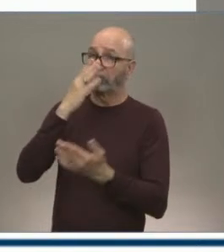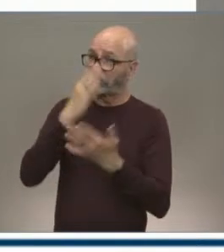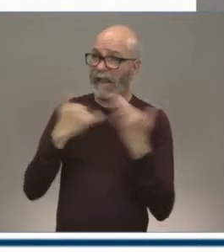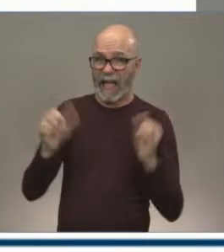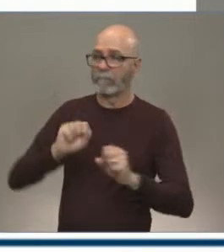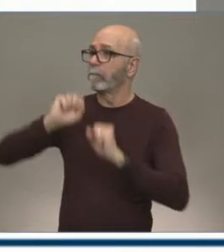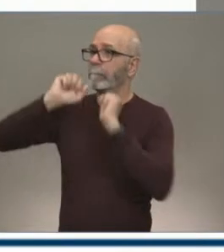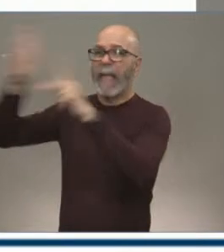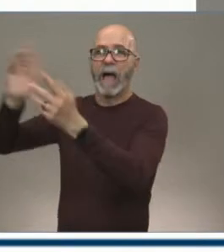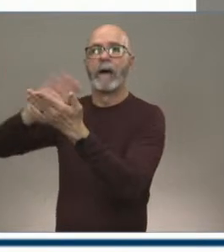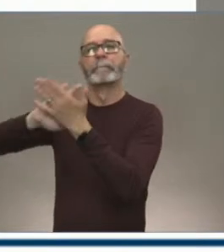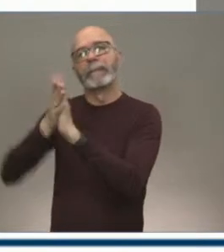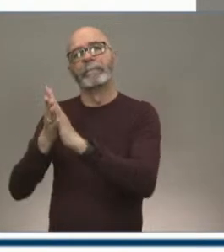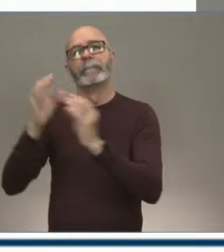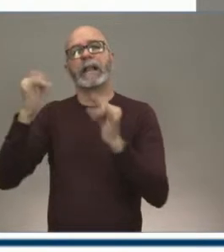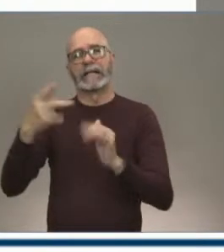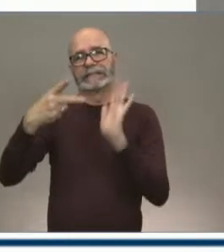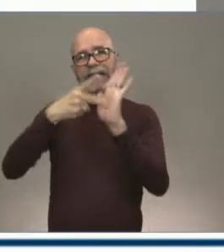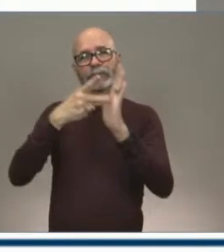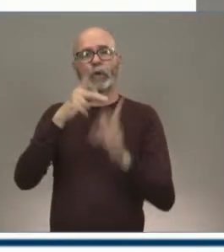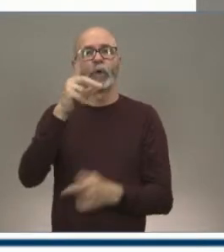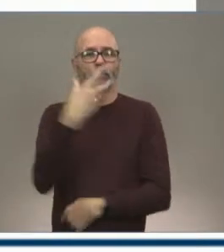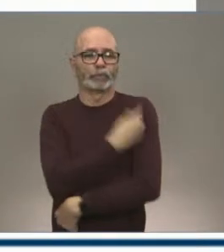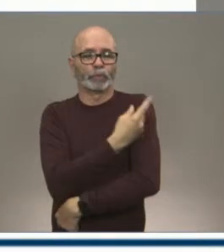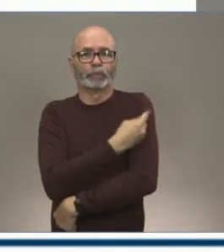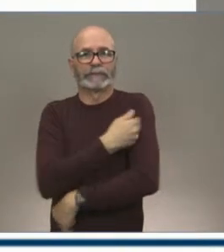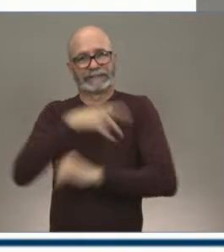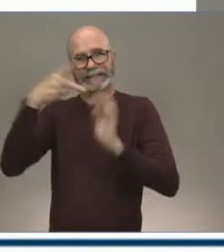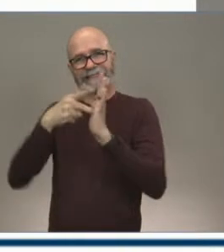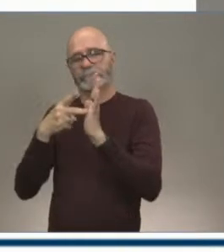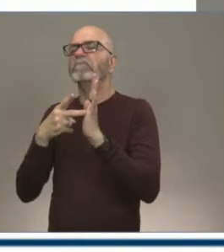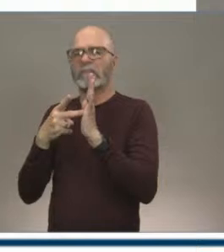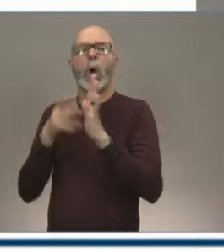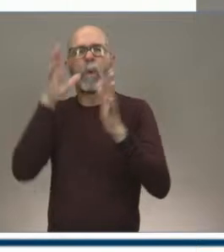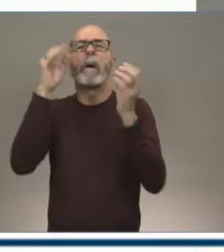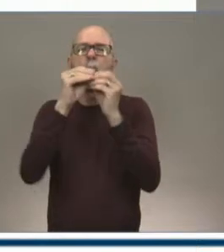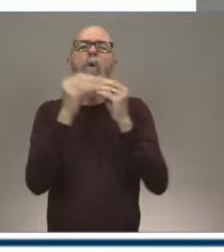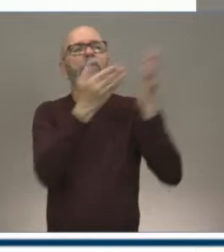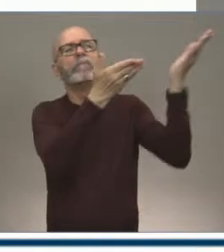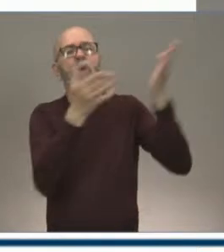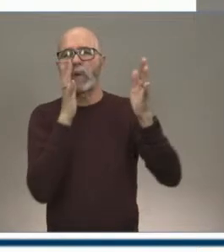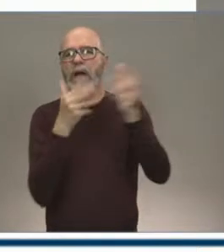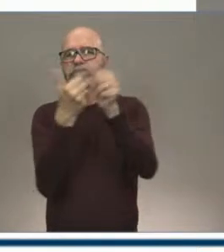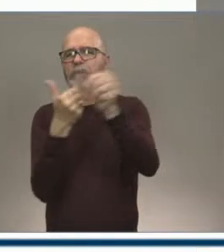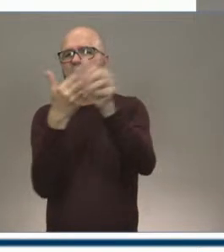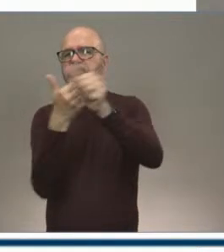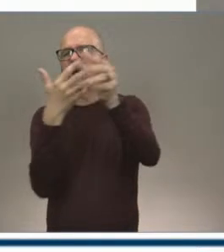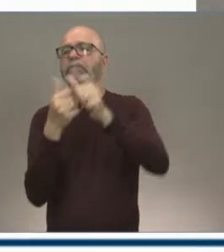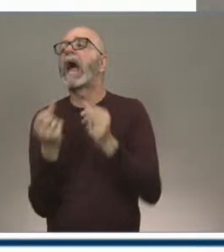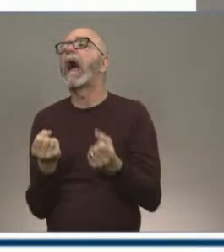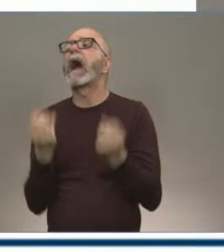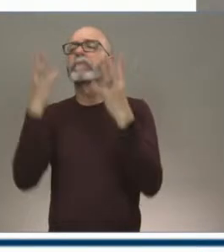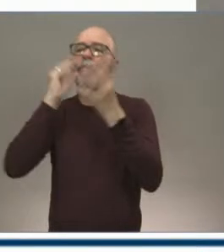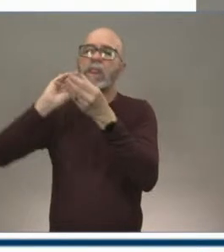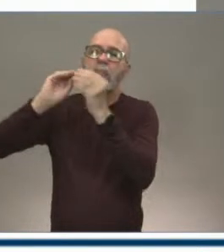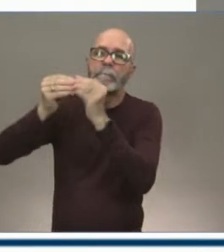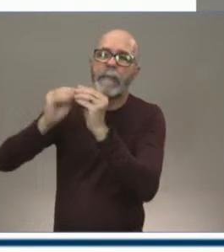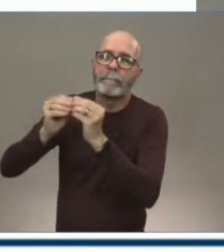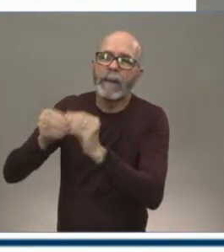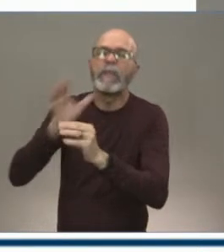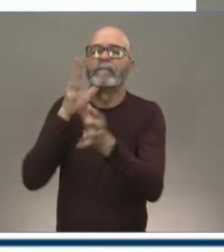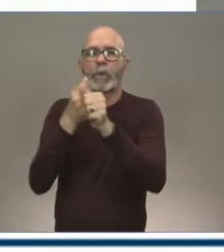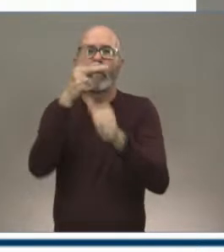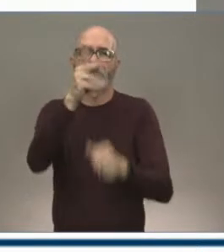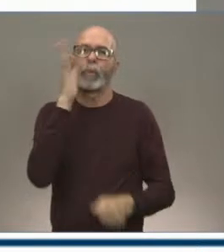We'll be giving a more extensive update on that with numbers next week, as we usually do that on